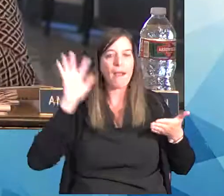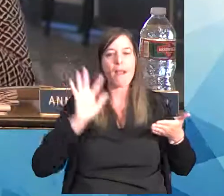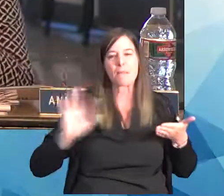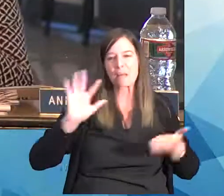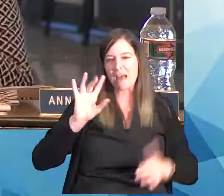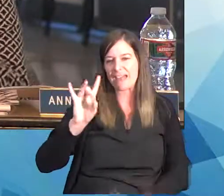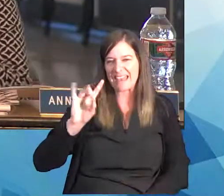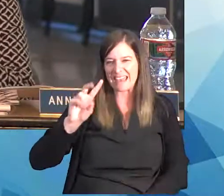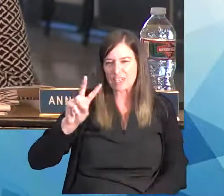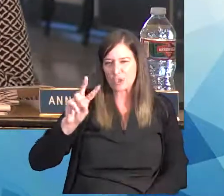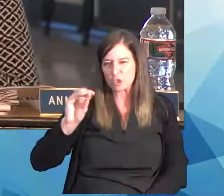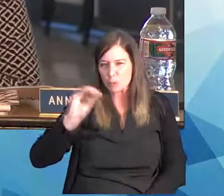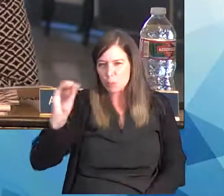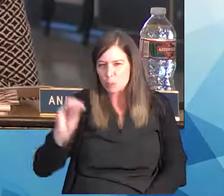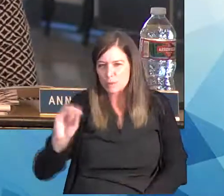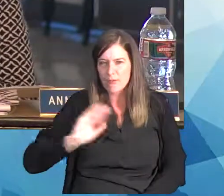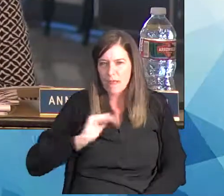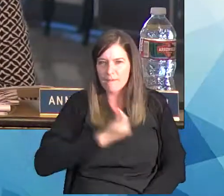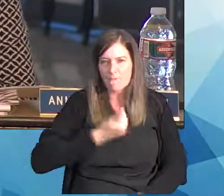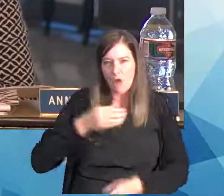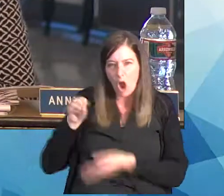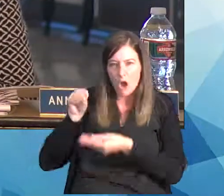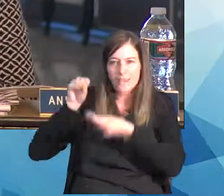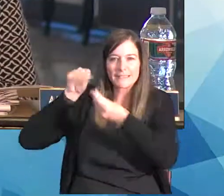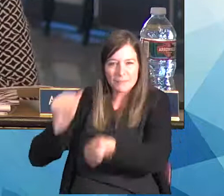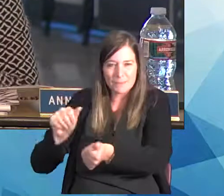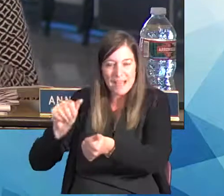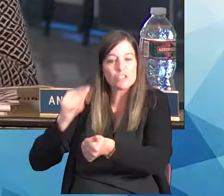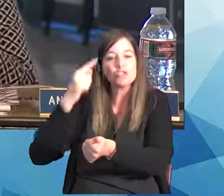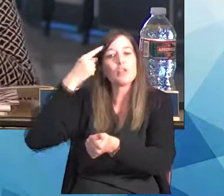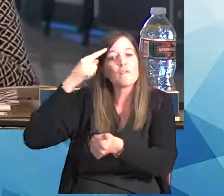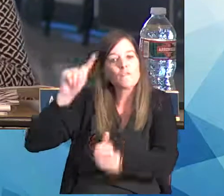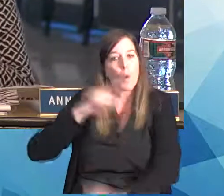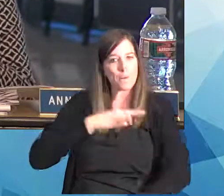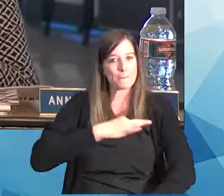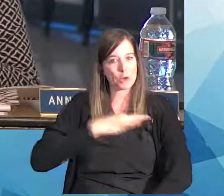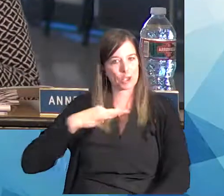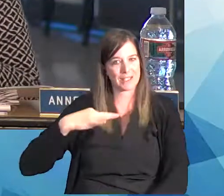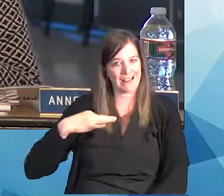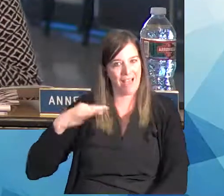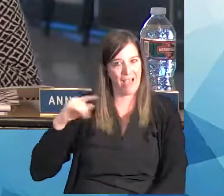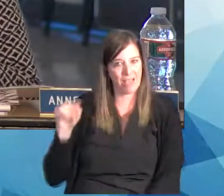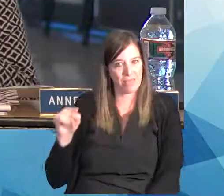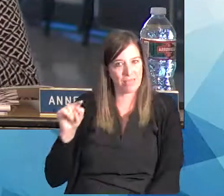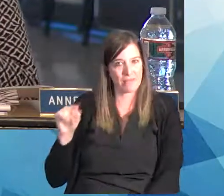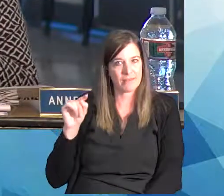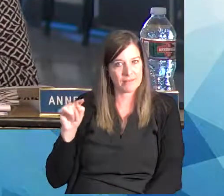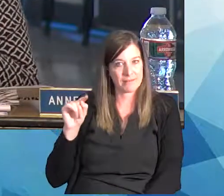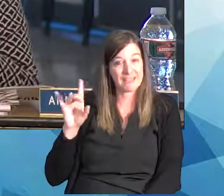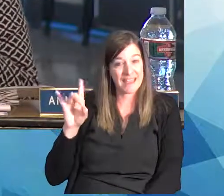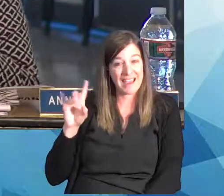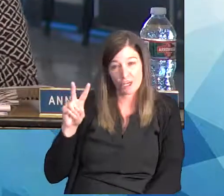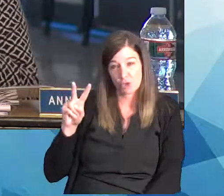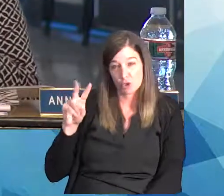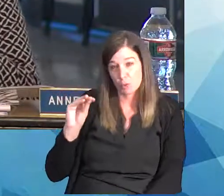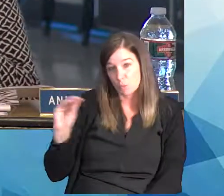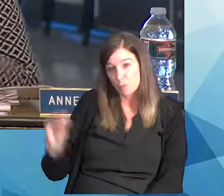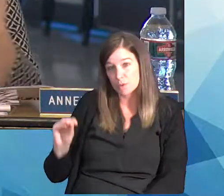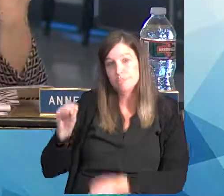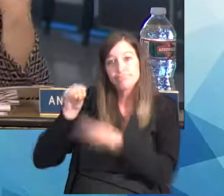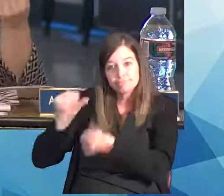expenditures is for personnel. That's salaries and wages,